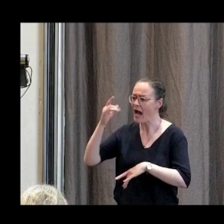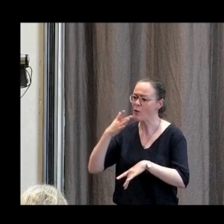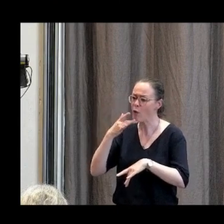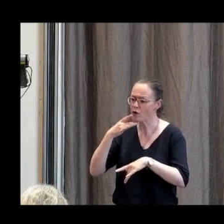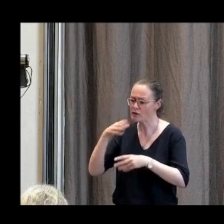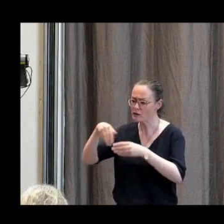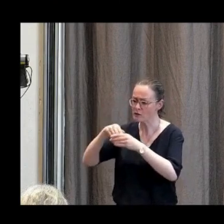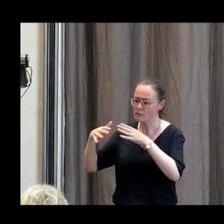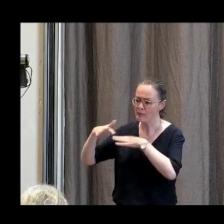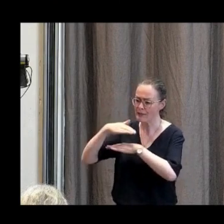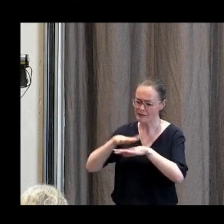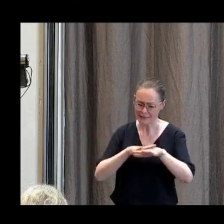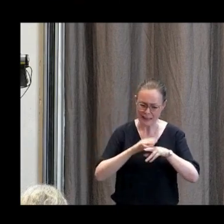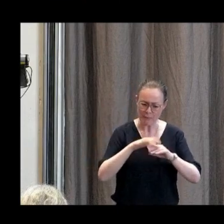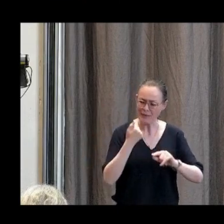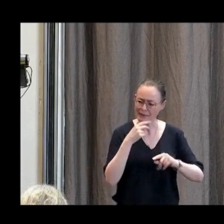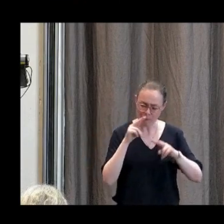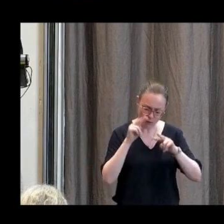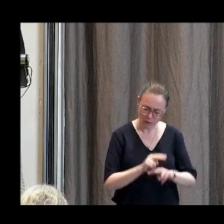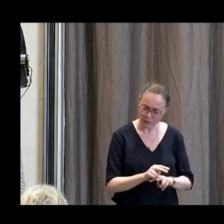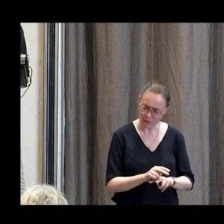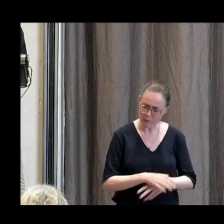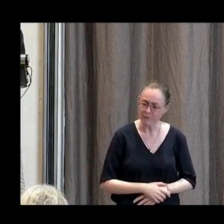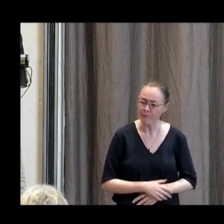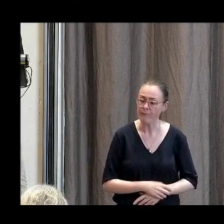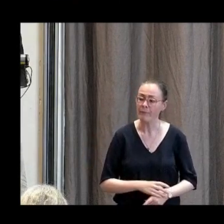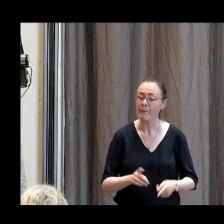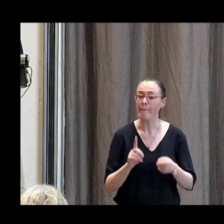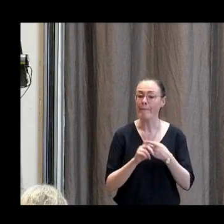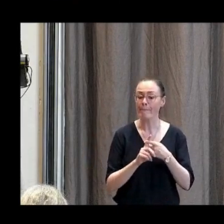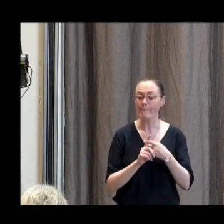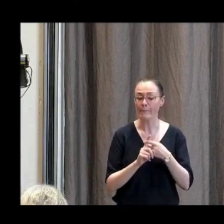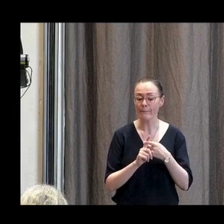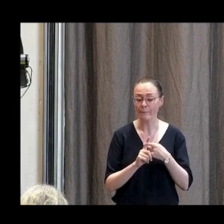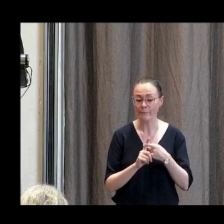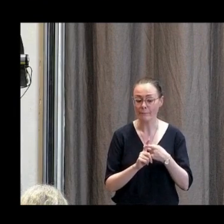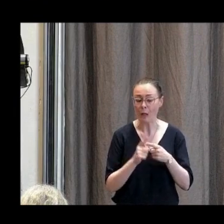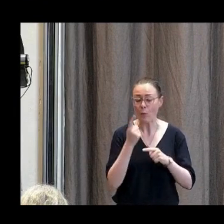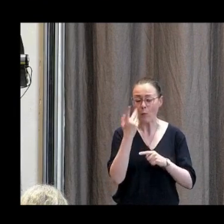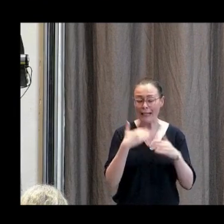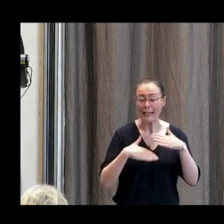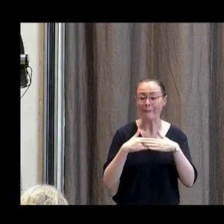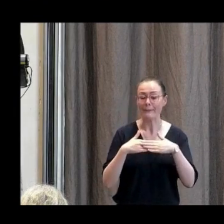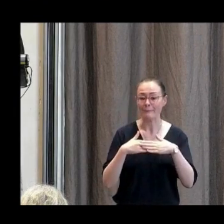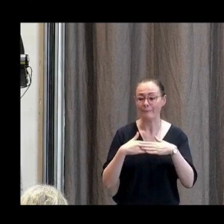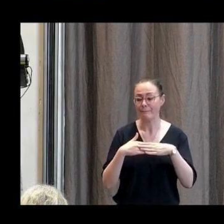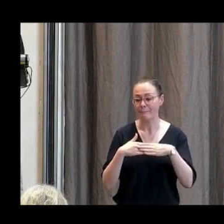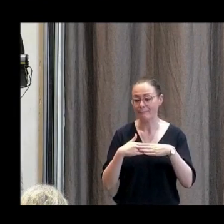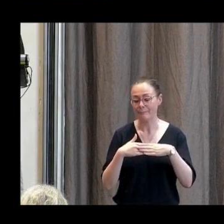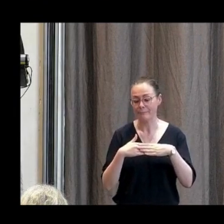simpler emission to look at. It also, I suppose, one of the limitations is that